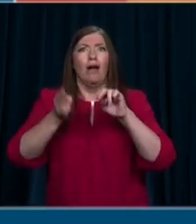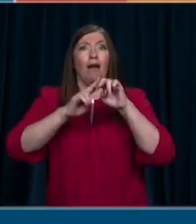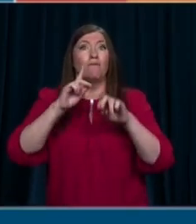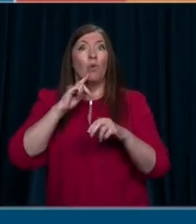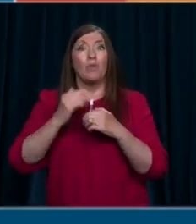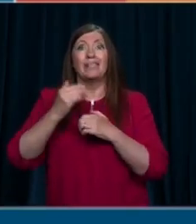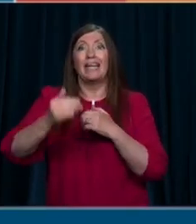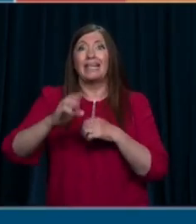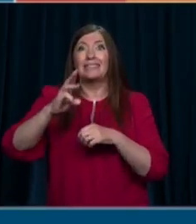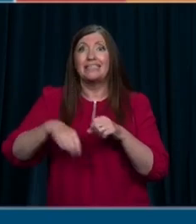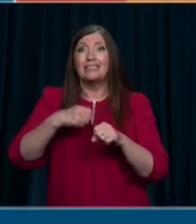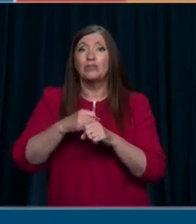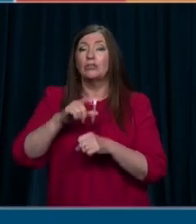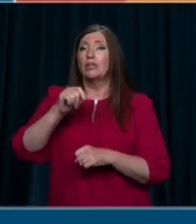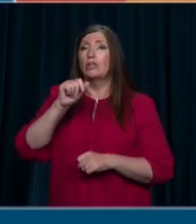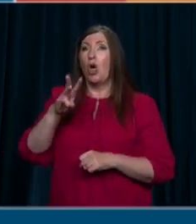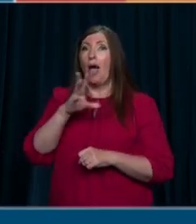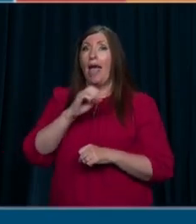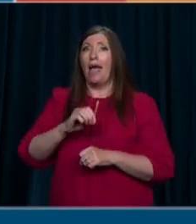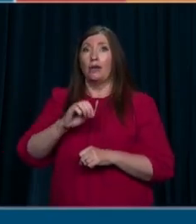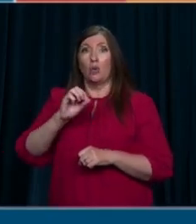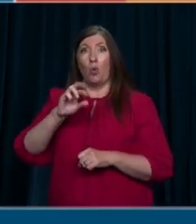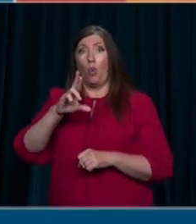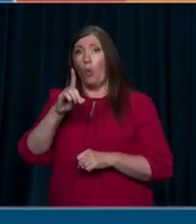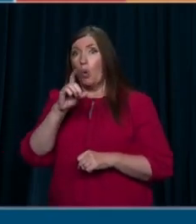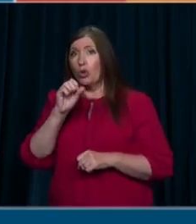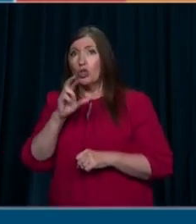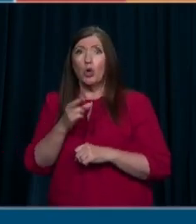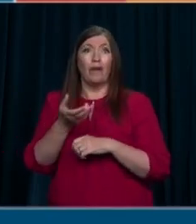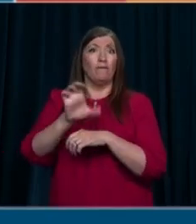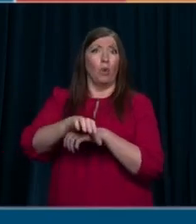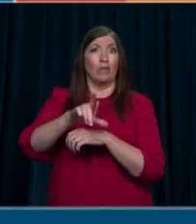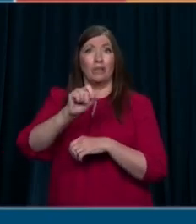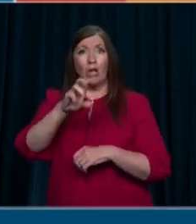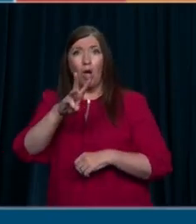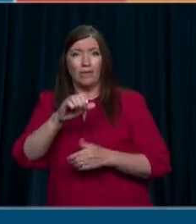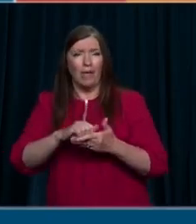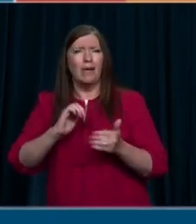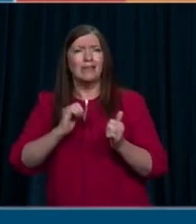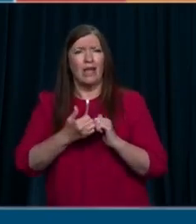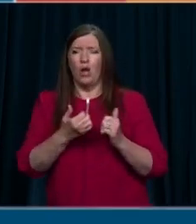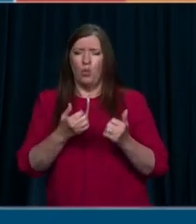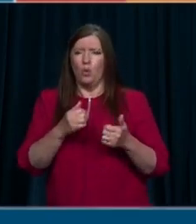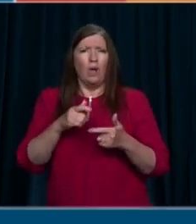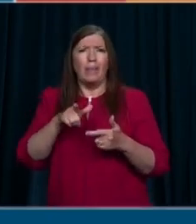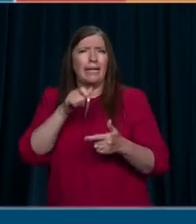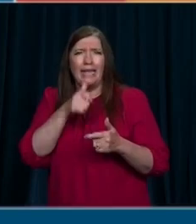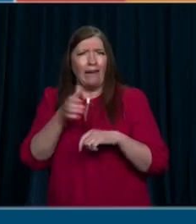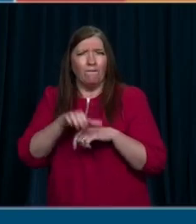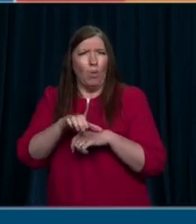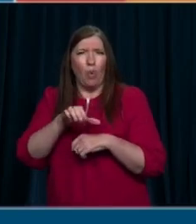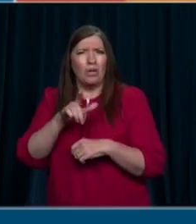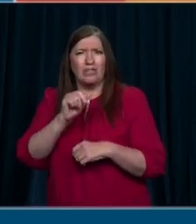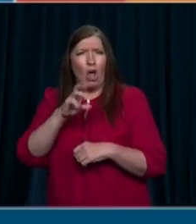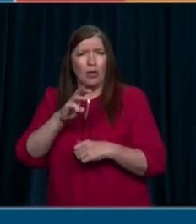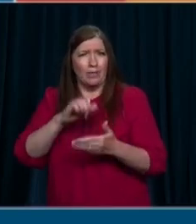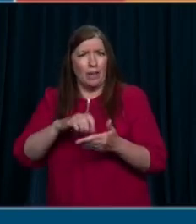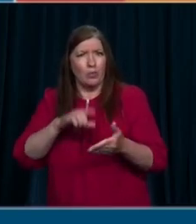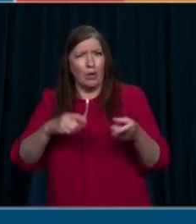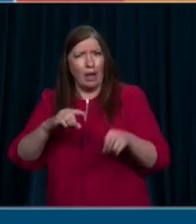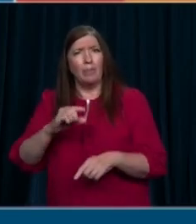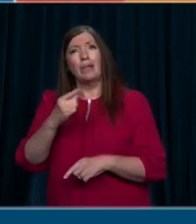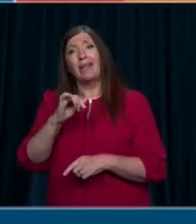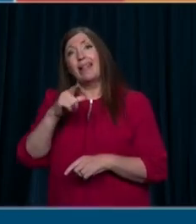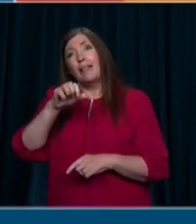order and the lack of law and order and enforcing laws is exactly how we got to this point. And the Gilbert Goons is a